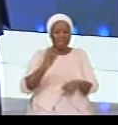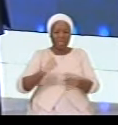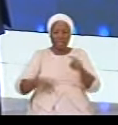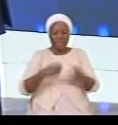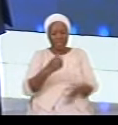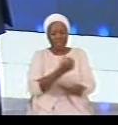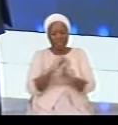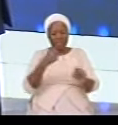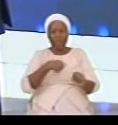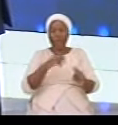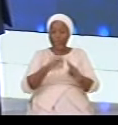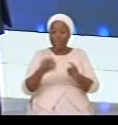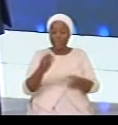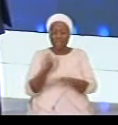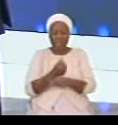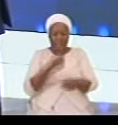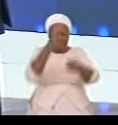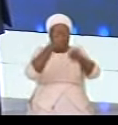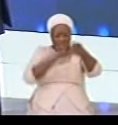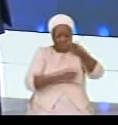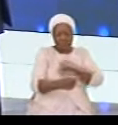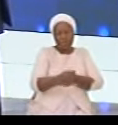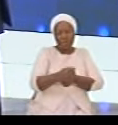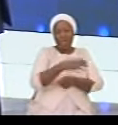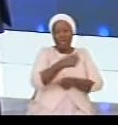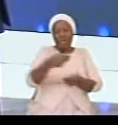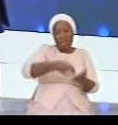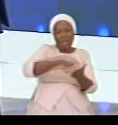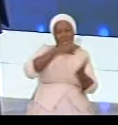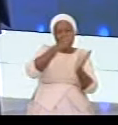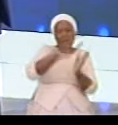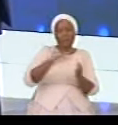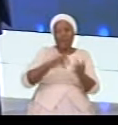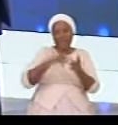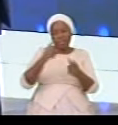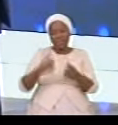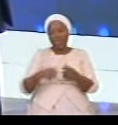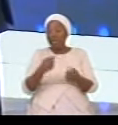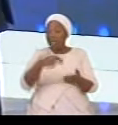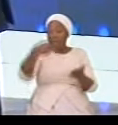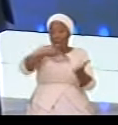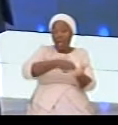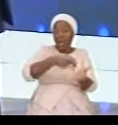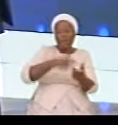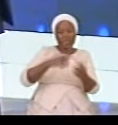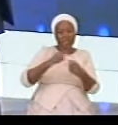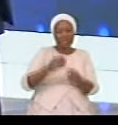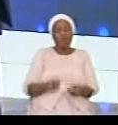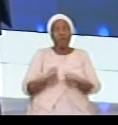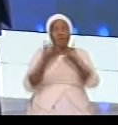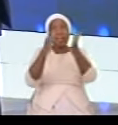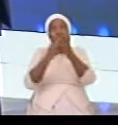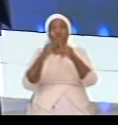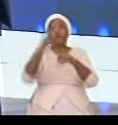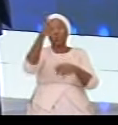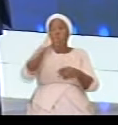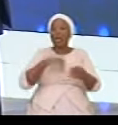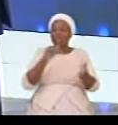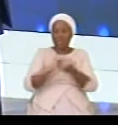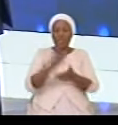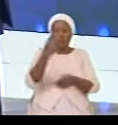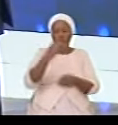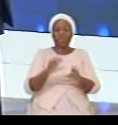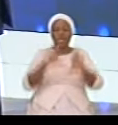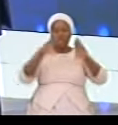a substitute, a lamb. And he offered that to God. And that was acceptable to God.